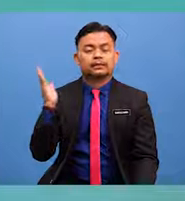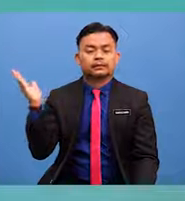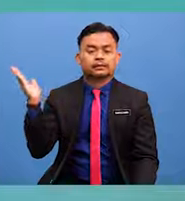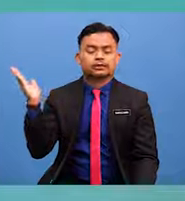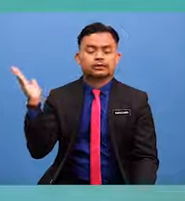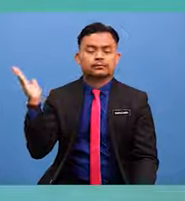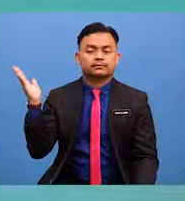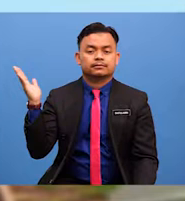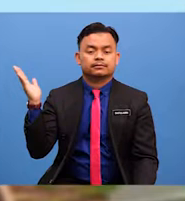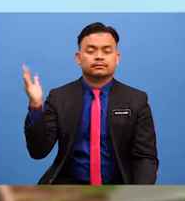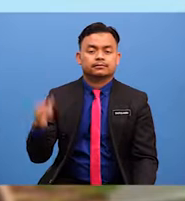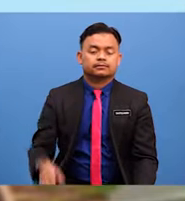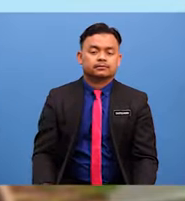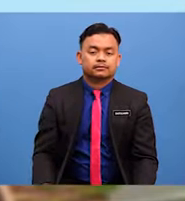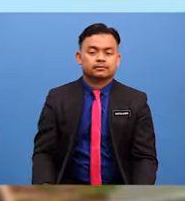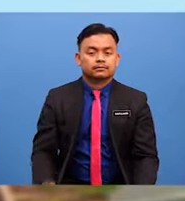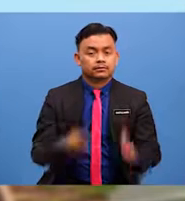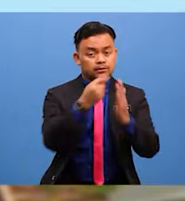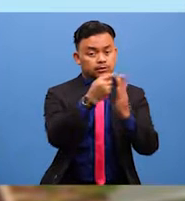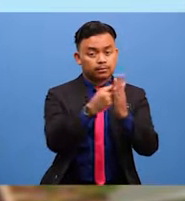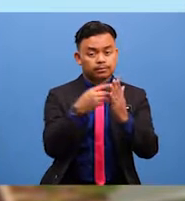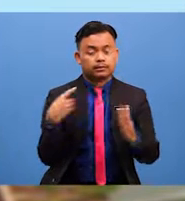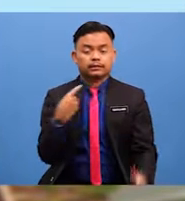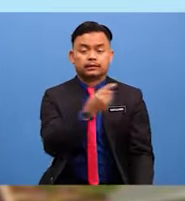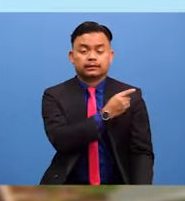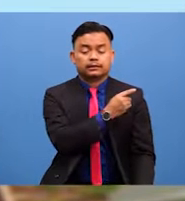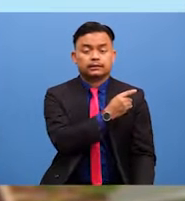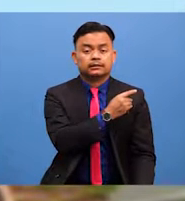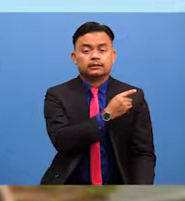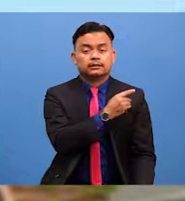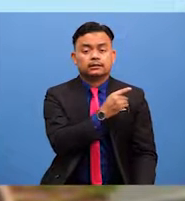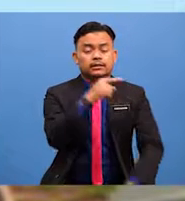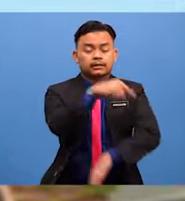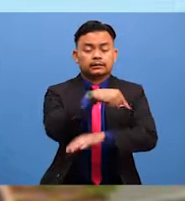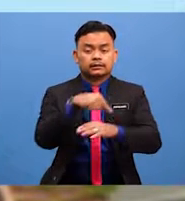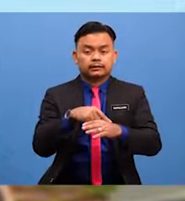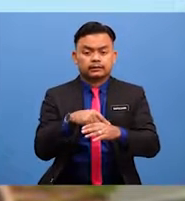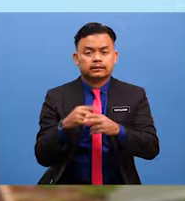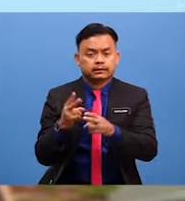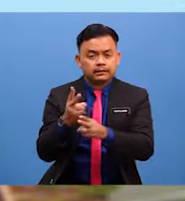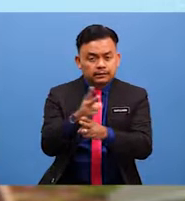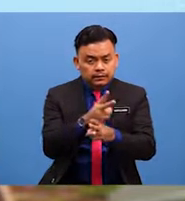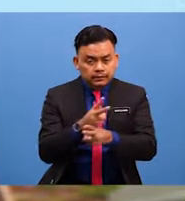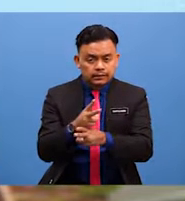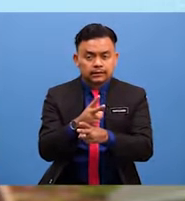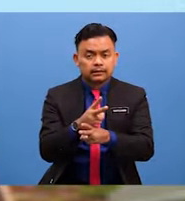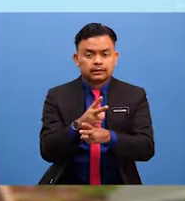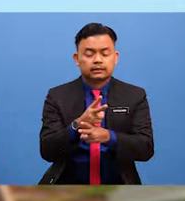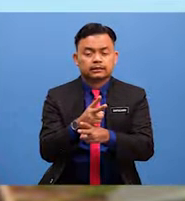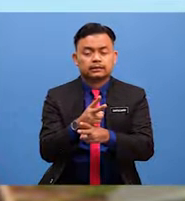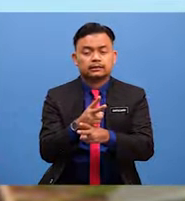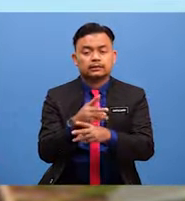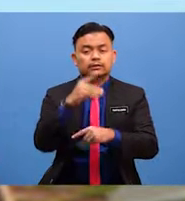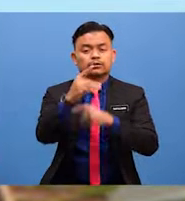endangered. Our topic today is saving animal kingdom. You have just been introduced to